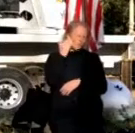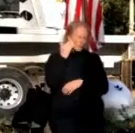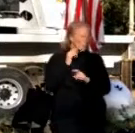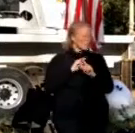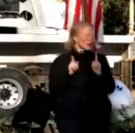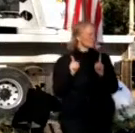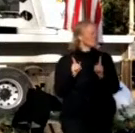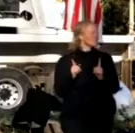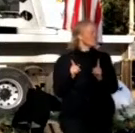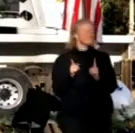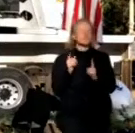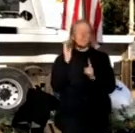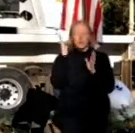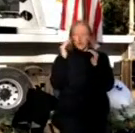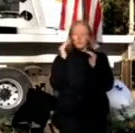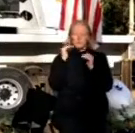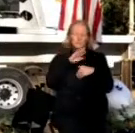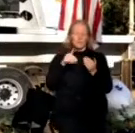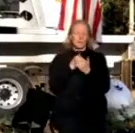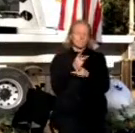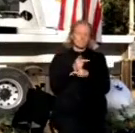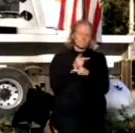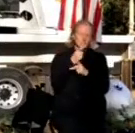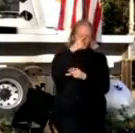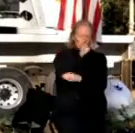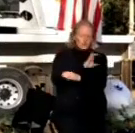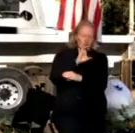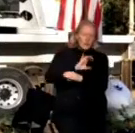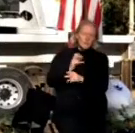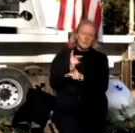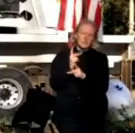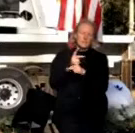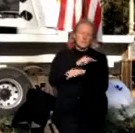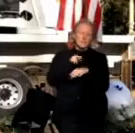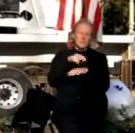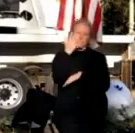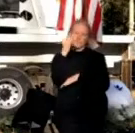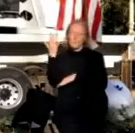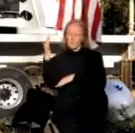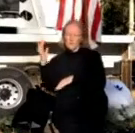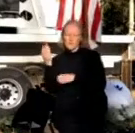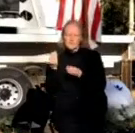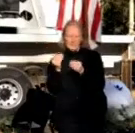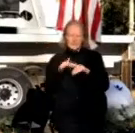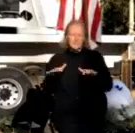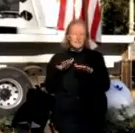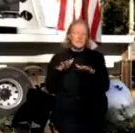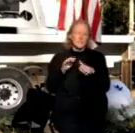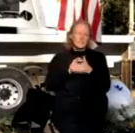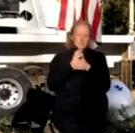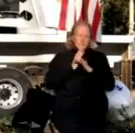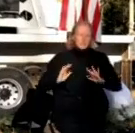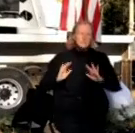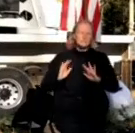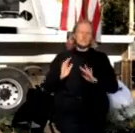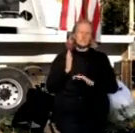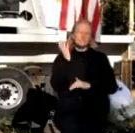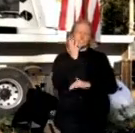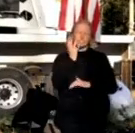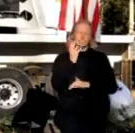I hope we can all join in caring for Colorado and helping keep our national forests and public lands the peaceful, compelling,